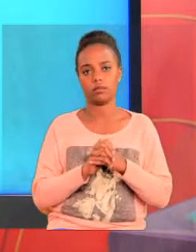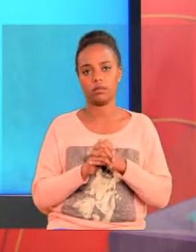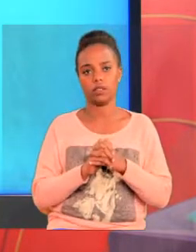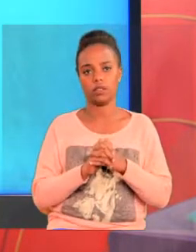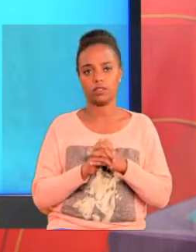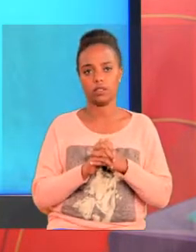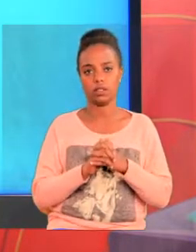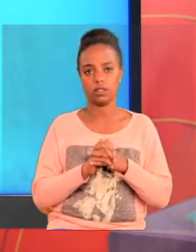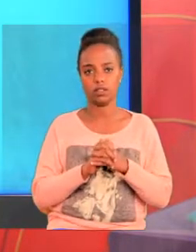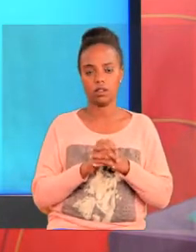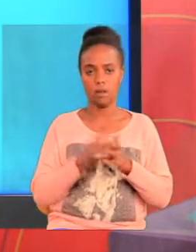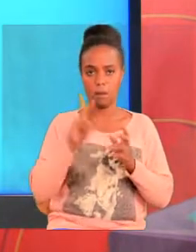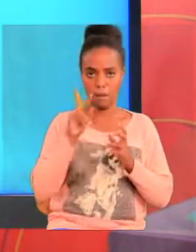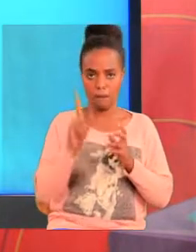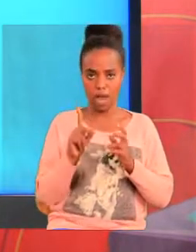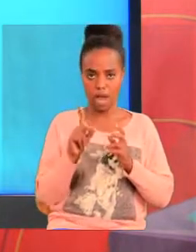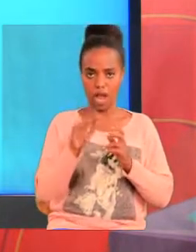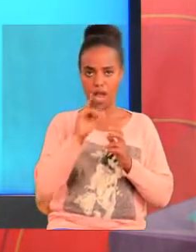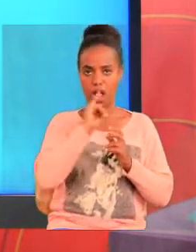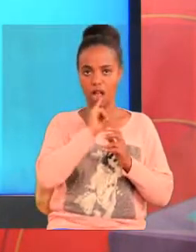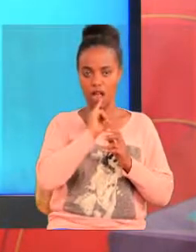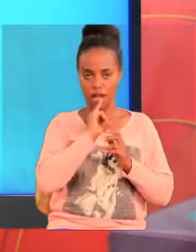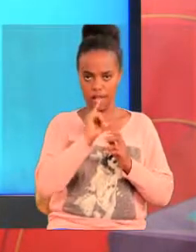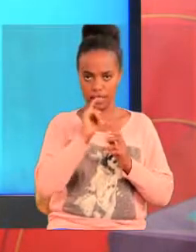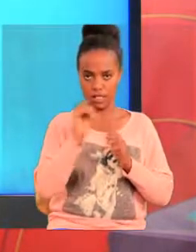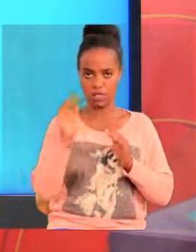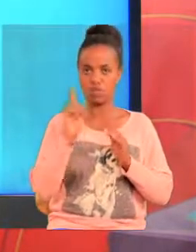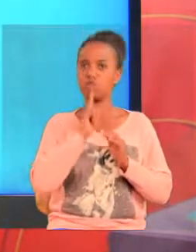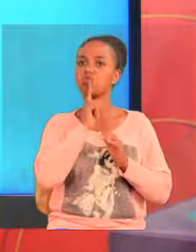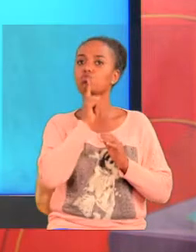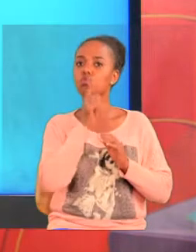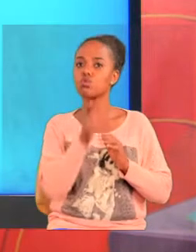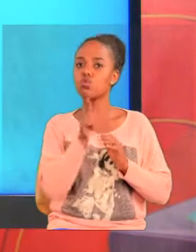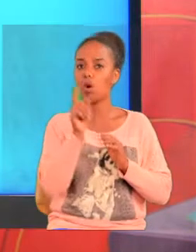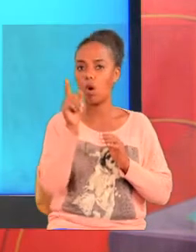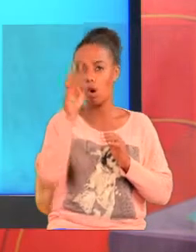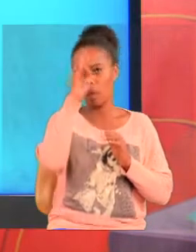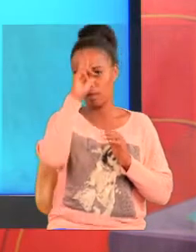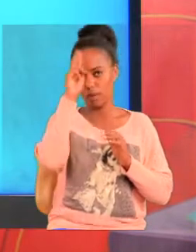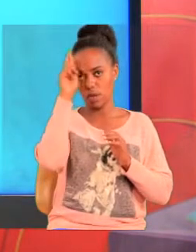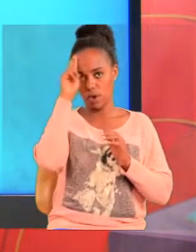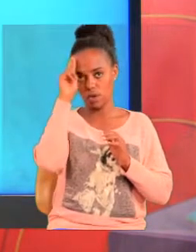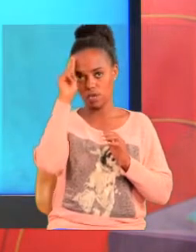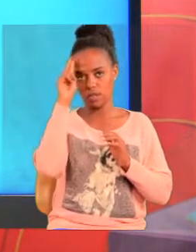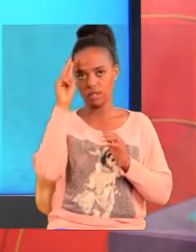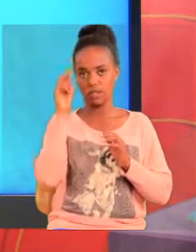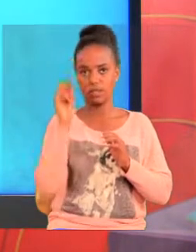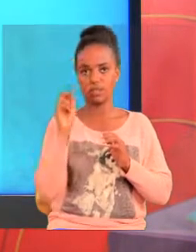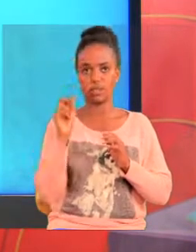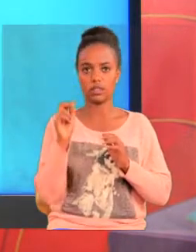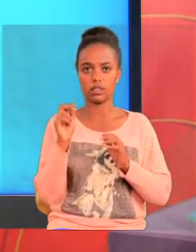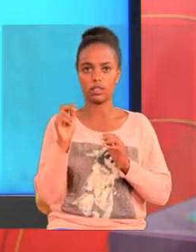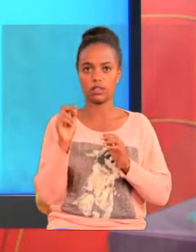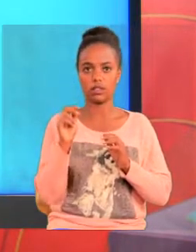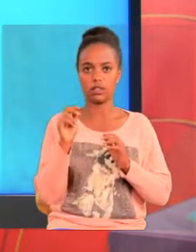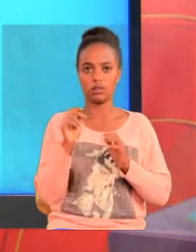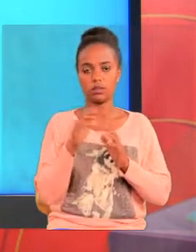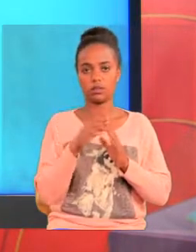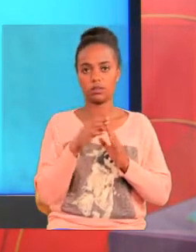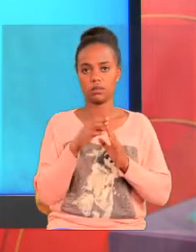P is true because it is premise. Because premise.